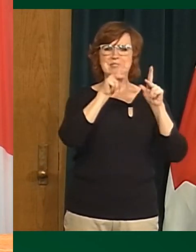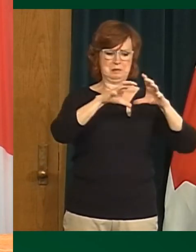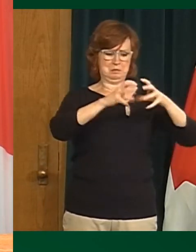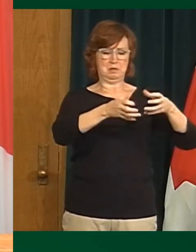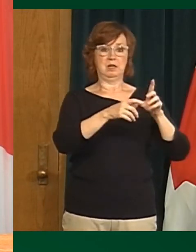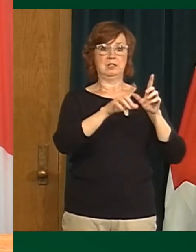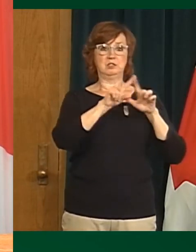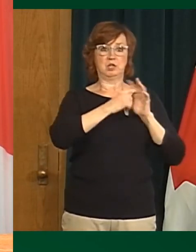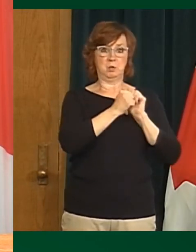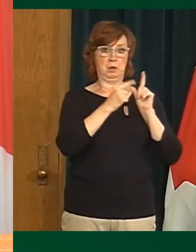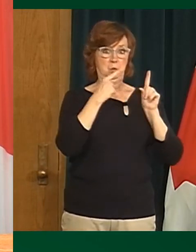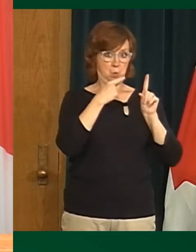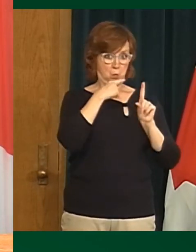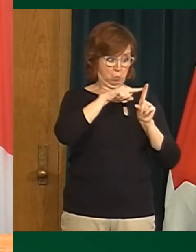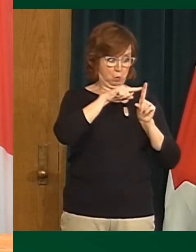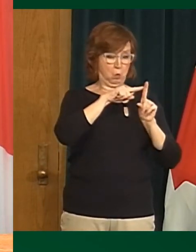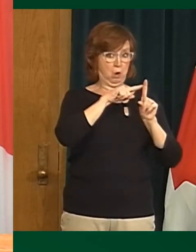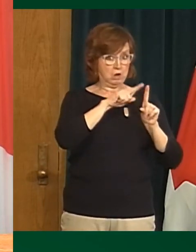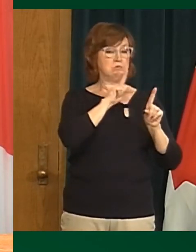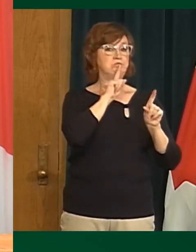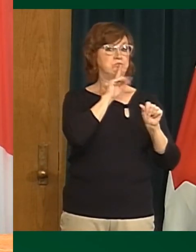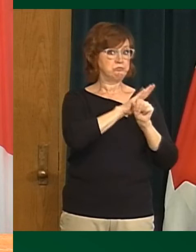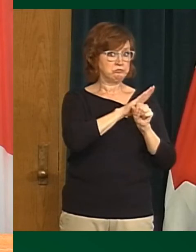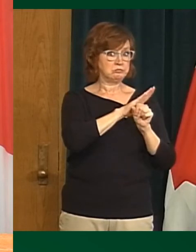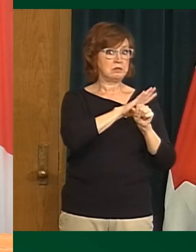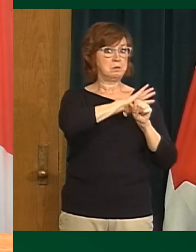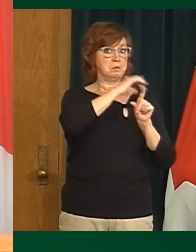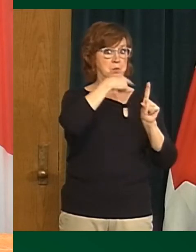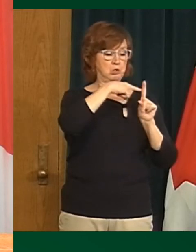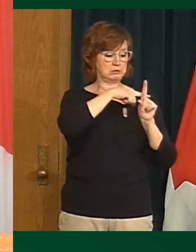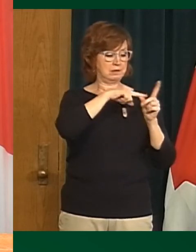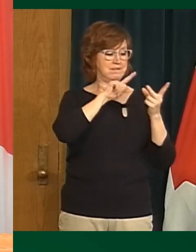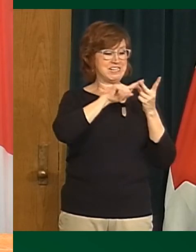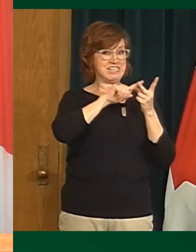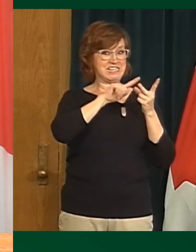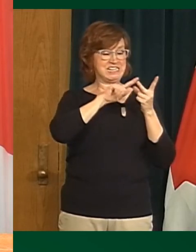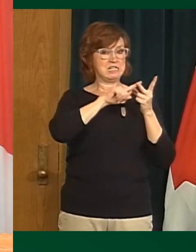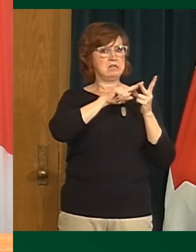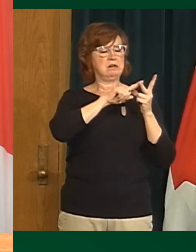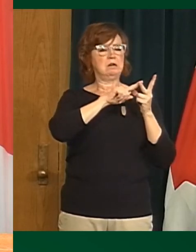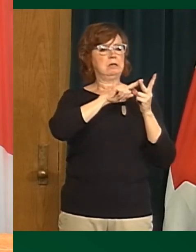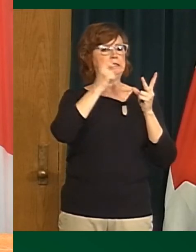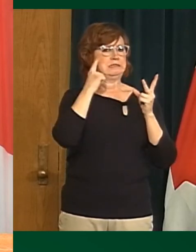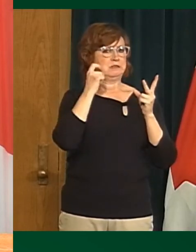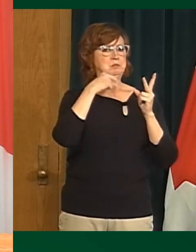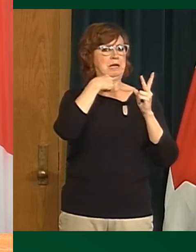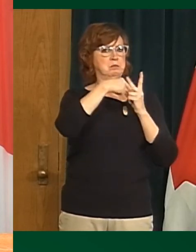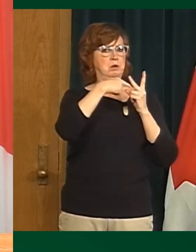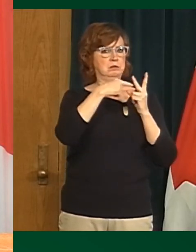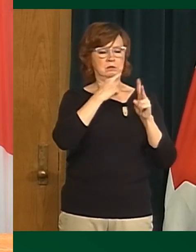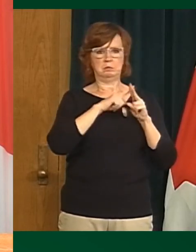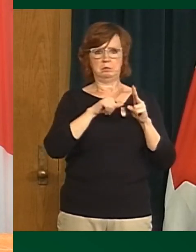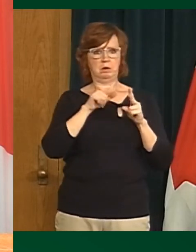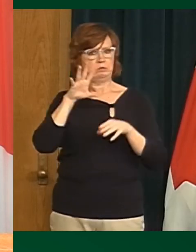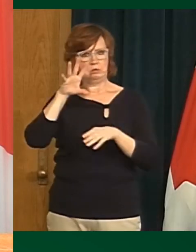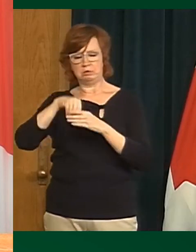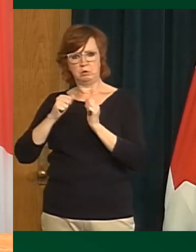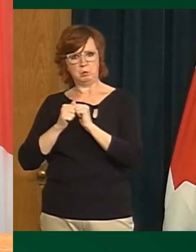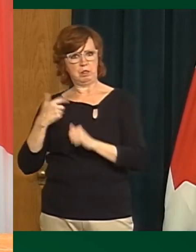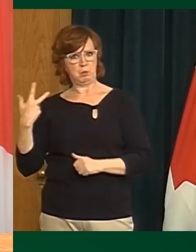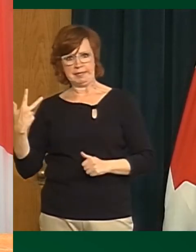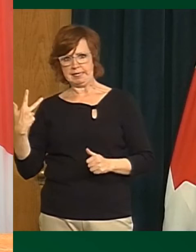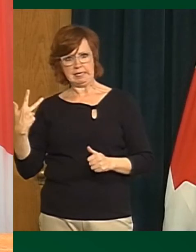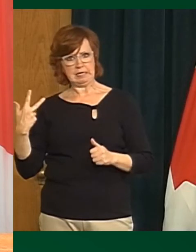that this may have been reported earlier, but it's not a matter of not being counted as of